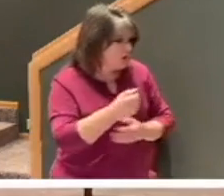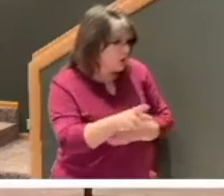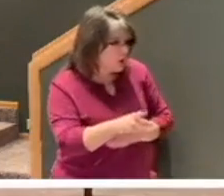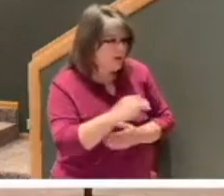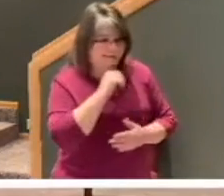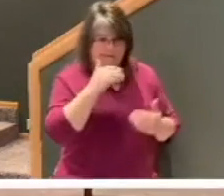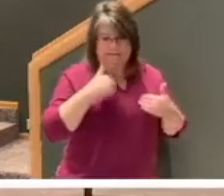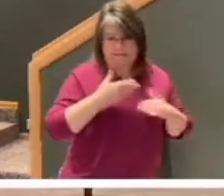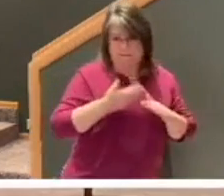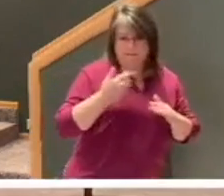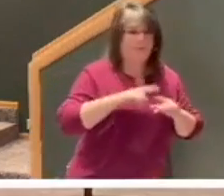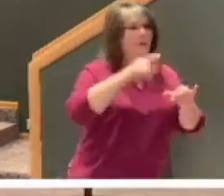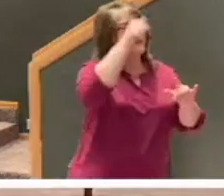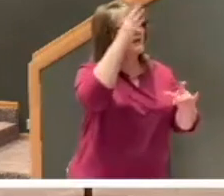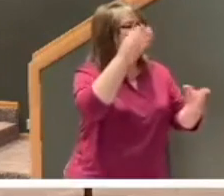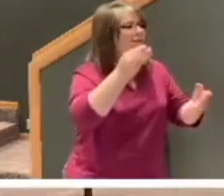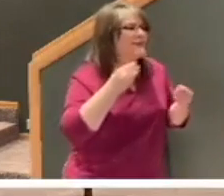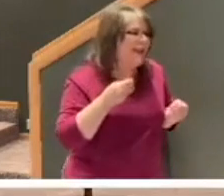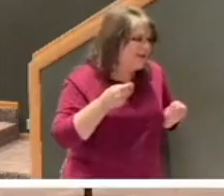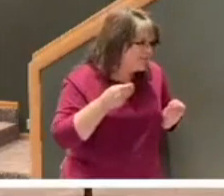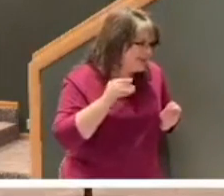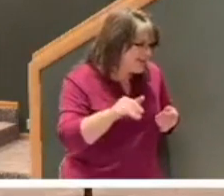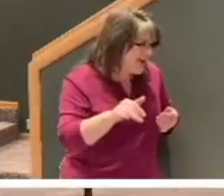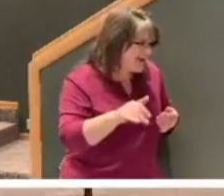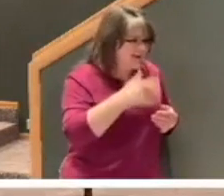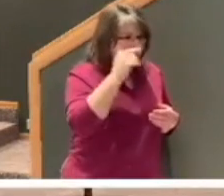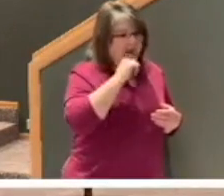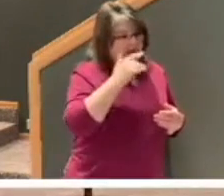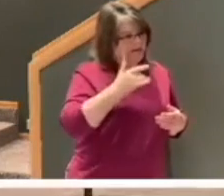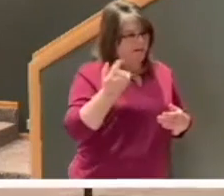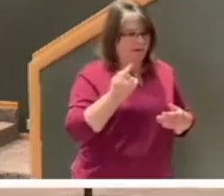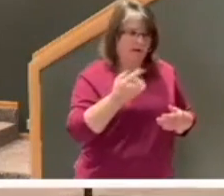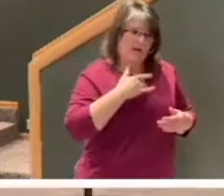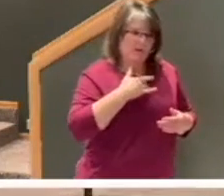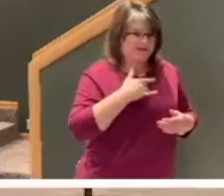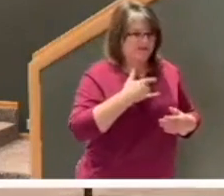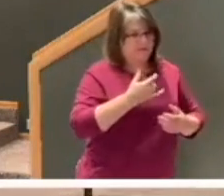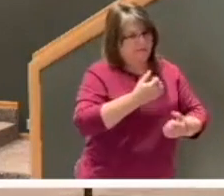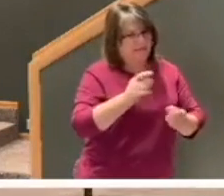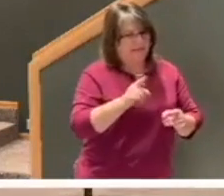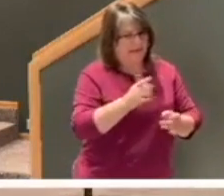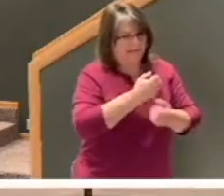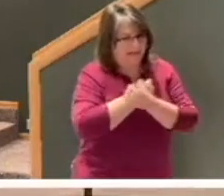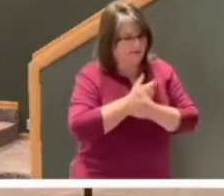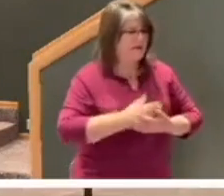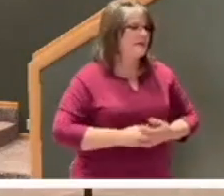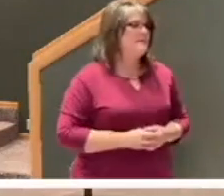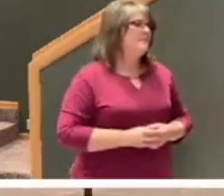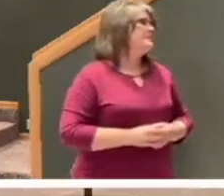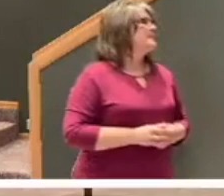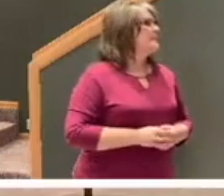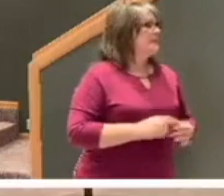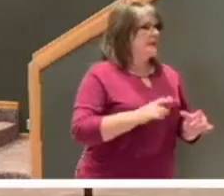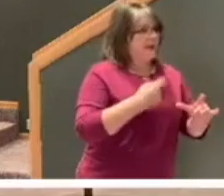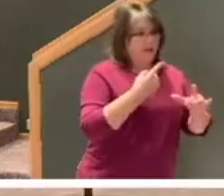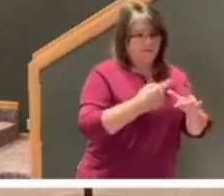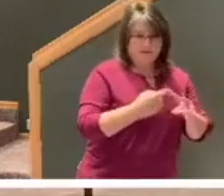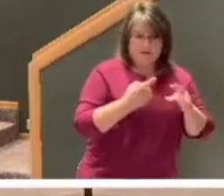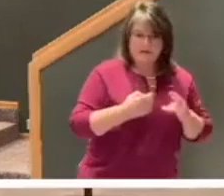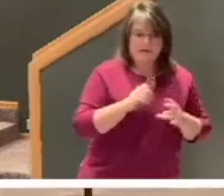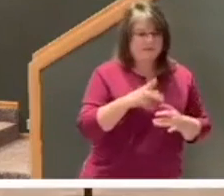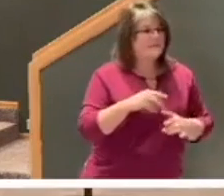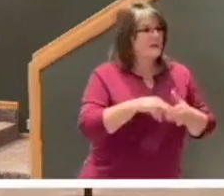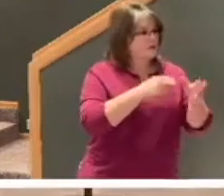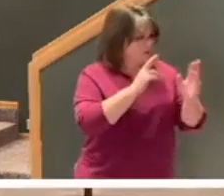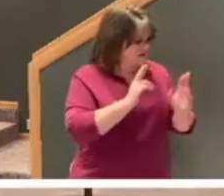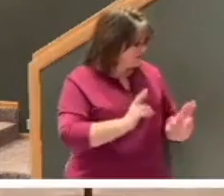didn't have, but God gave me a resource because I don't always feel like loving. Come on. And so, and then that comes back in